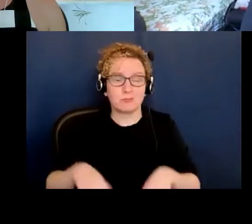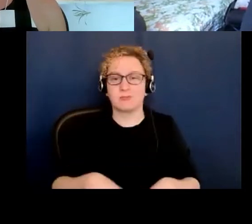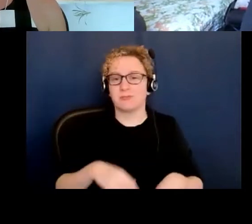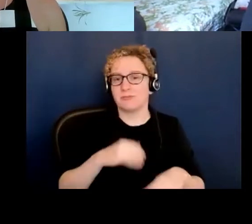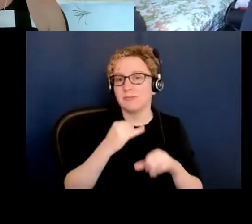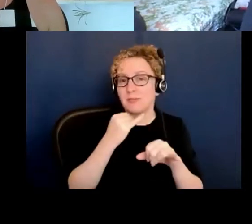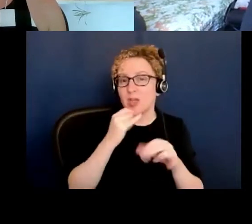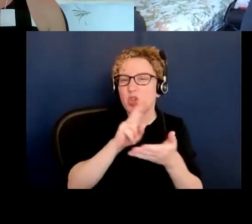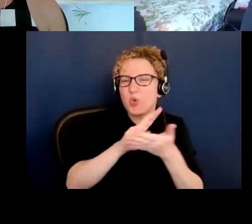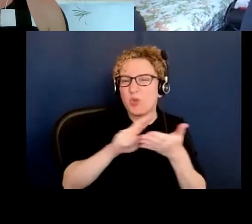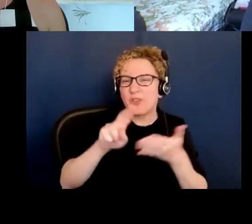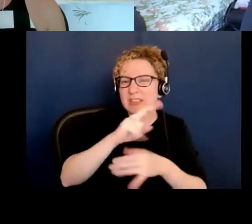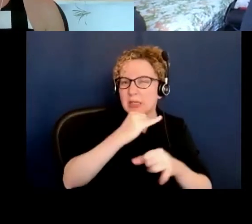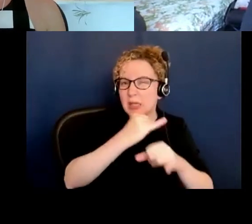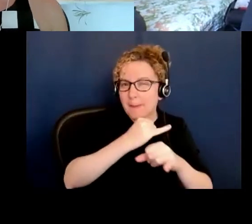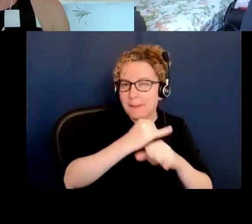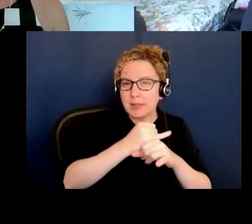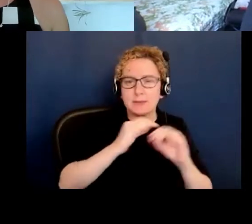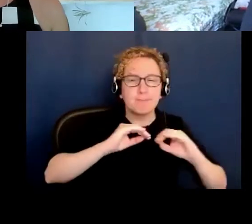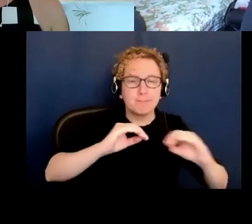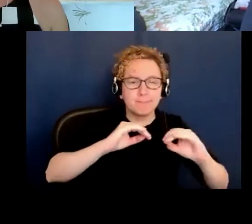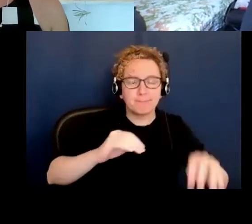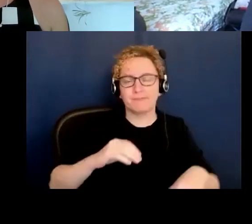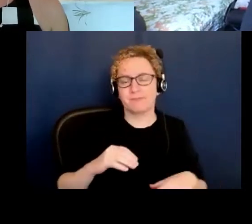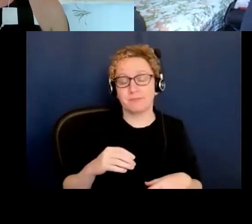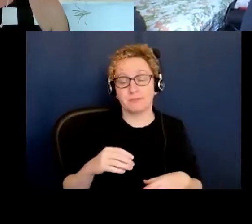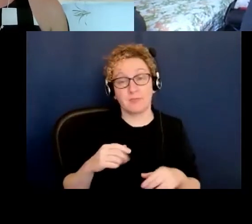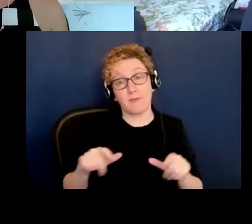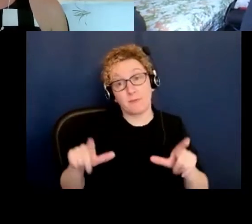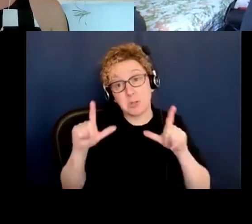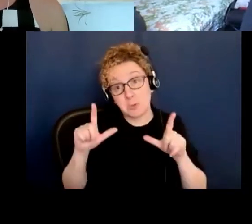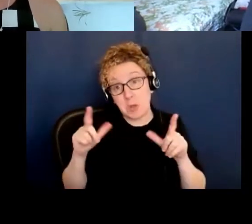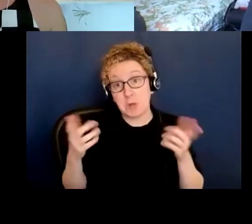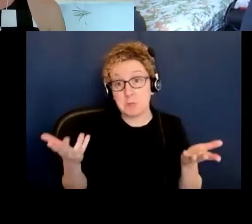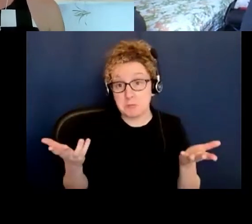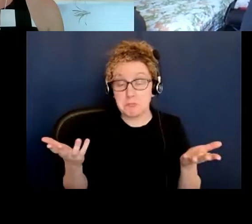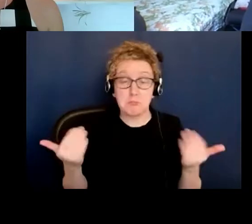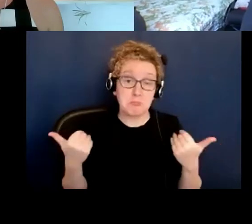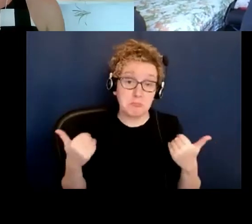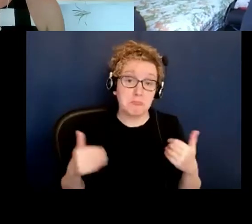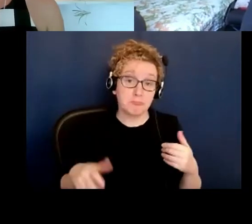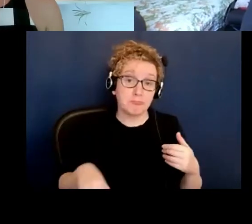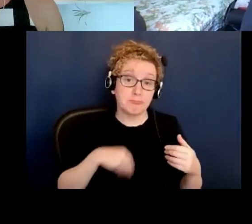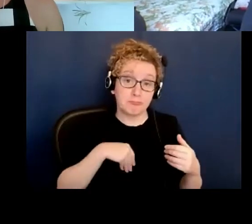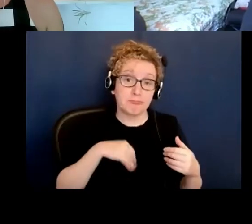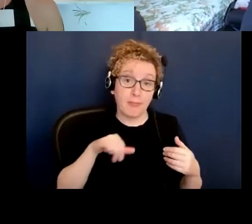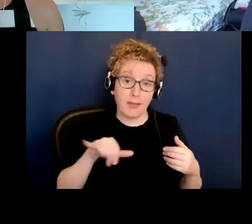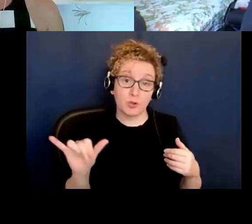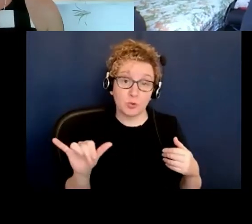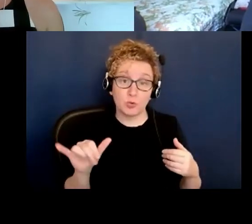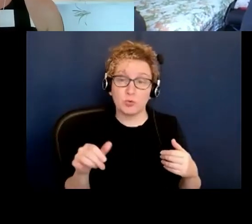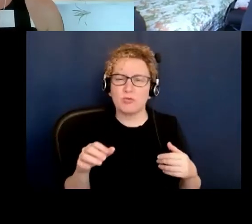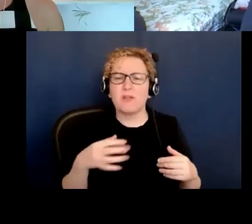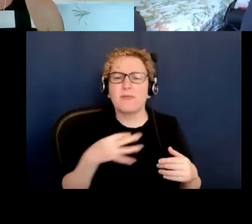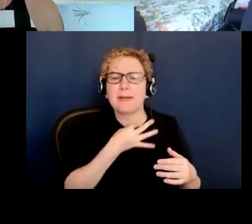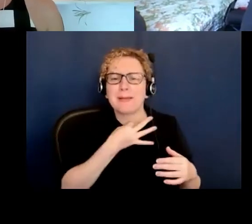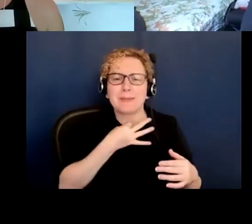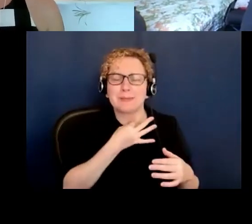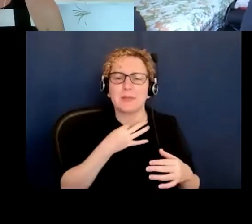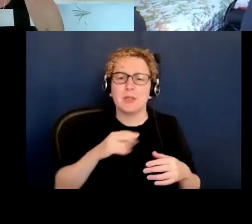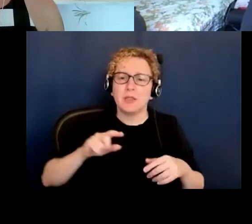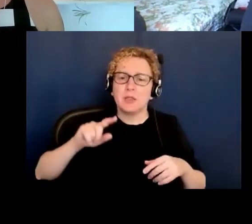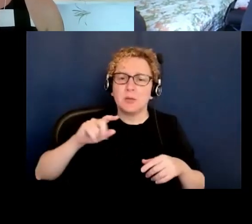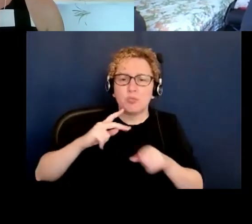So we're definitely open to finding out what professionals are, what their questions are, what they're looking for, what